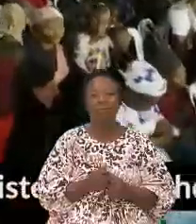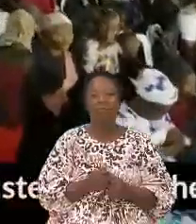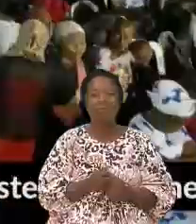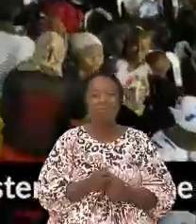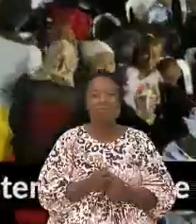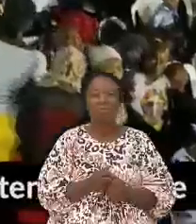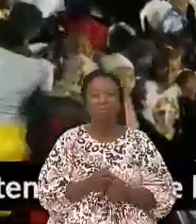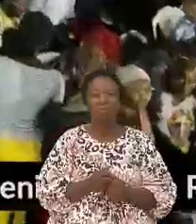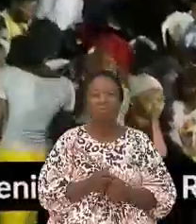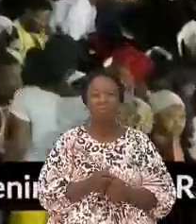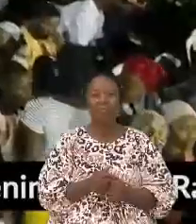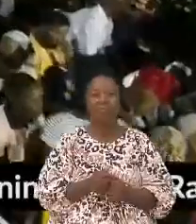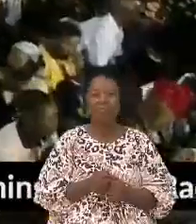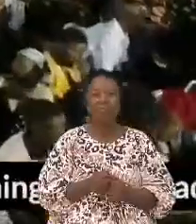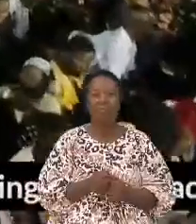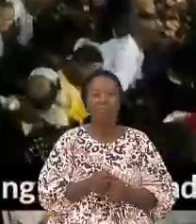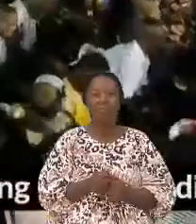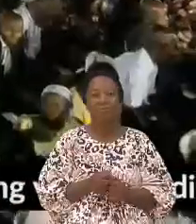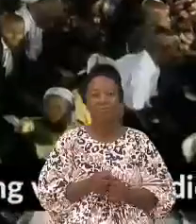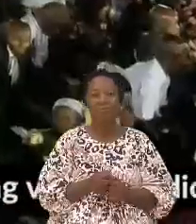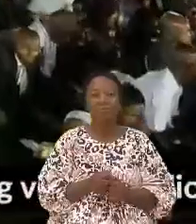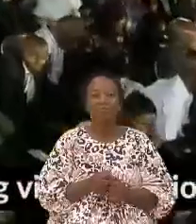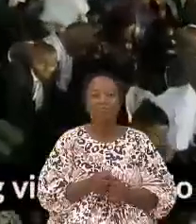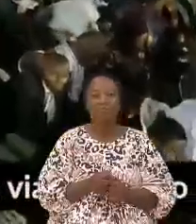Please be fast.